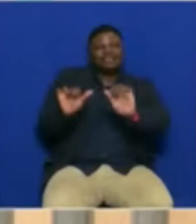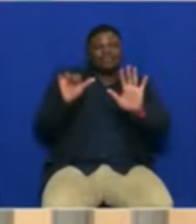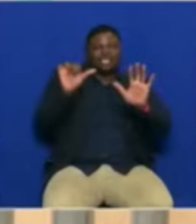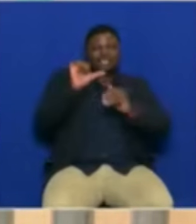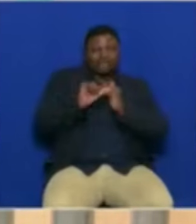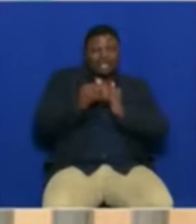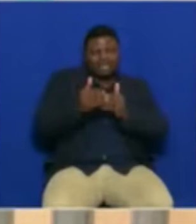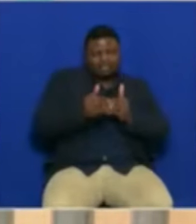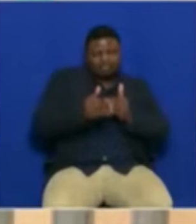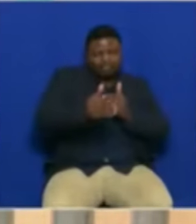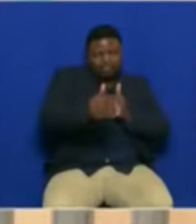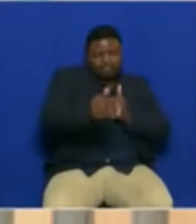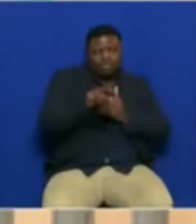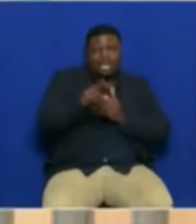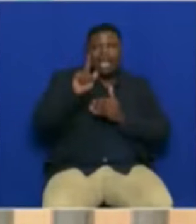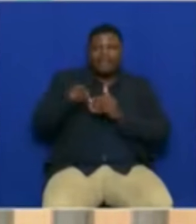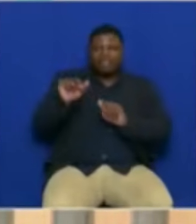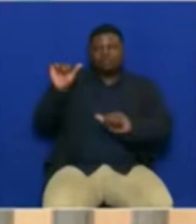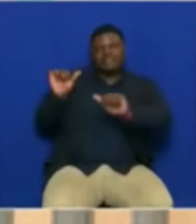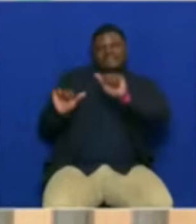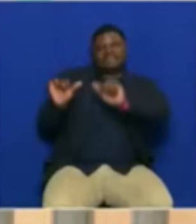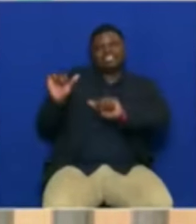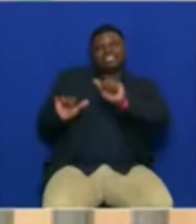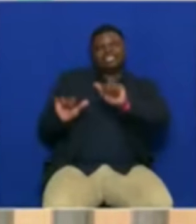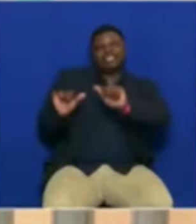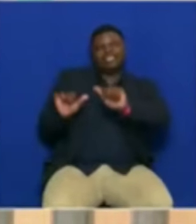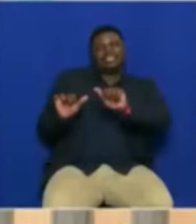had 6 months. That's correct. Yeah. Okay.